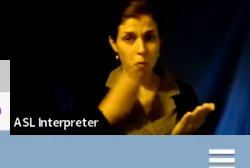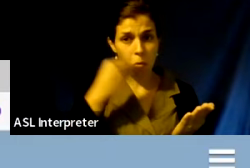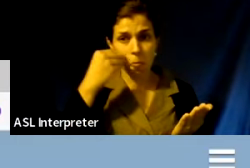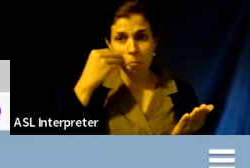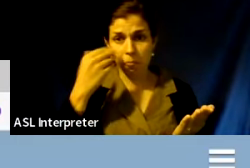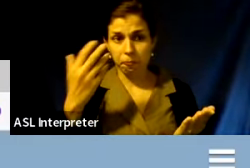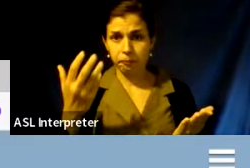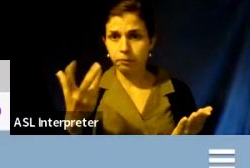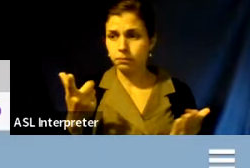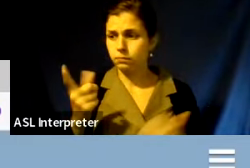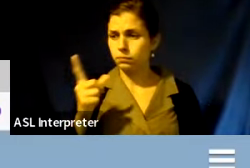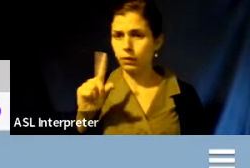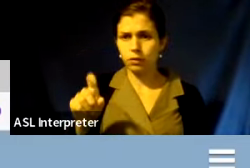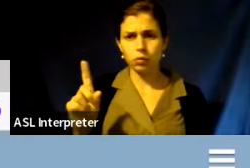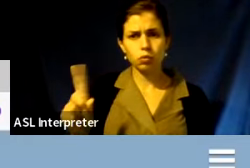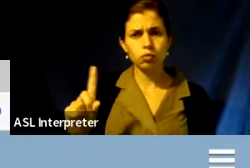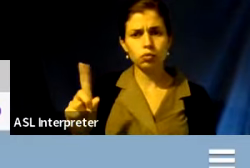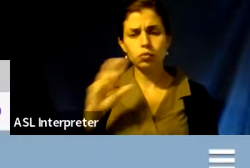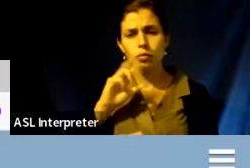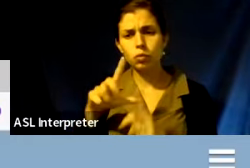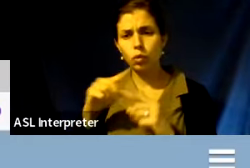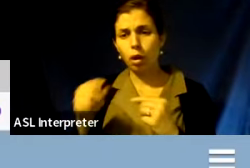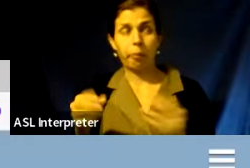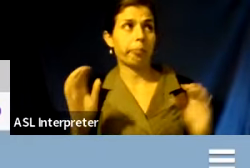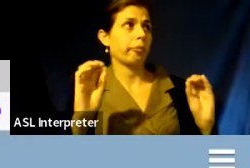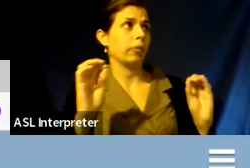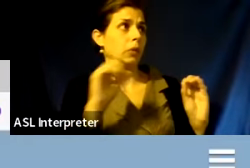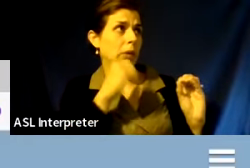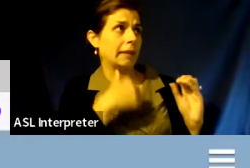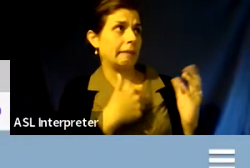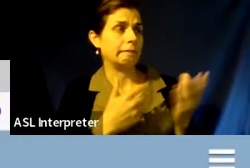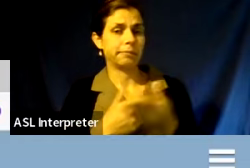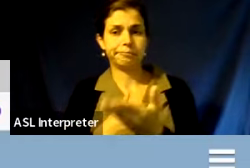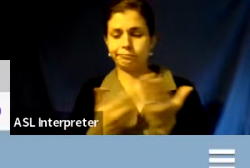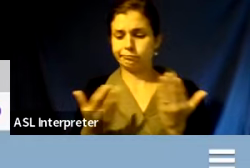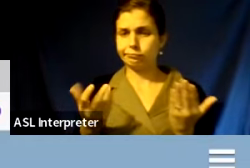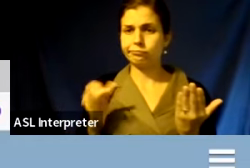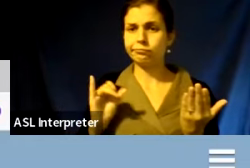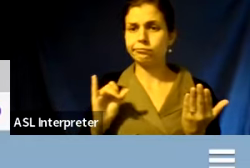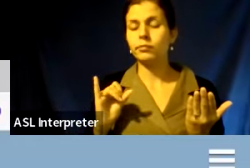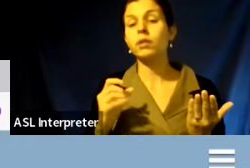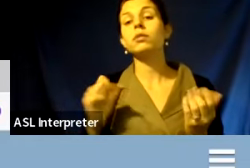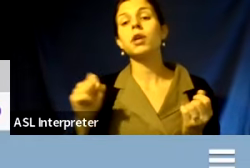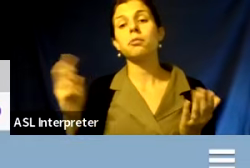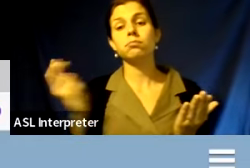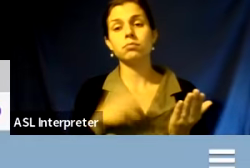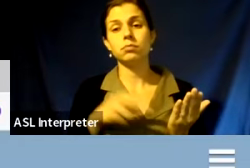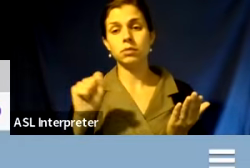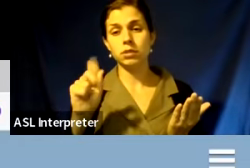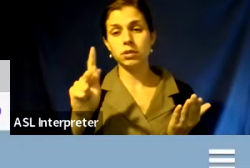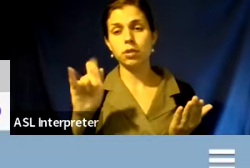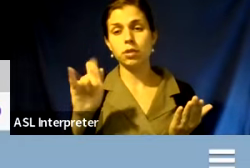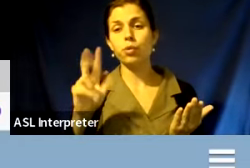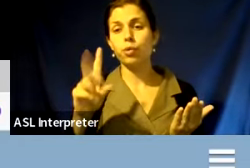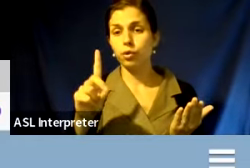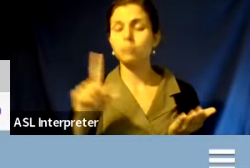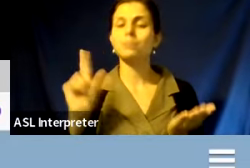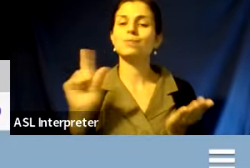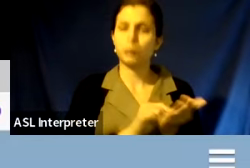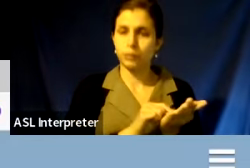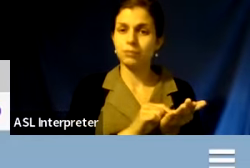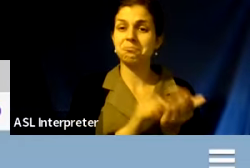not make it to into your hands, then you can come to the report card section and you can actually print the report